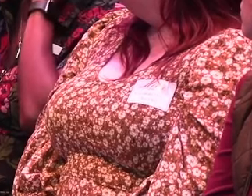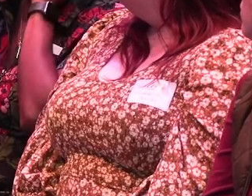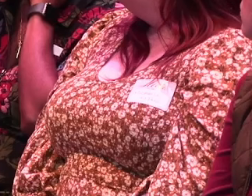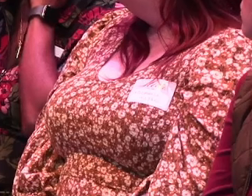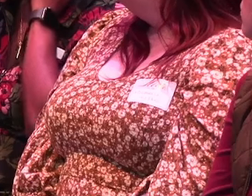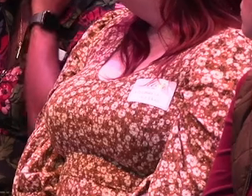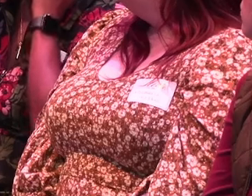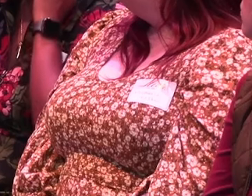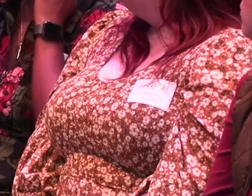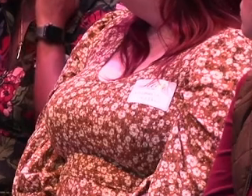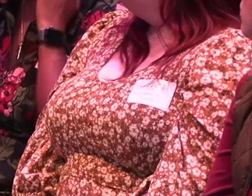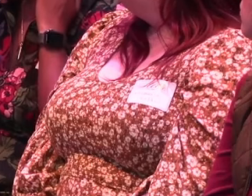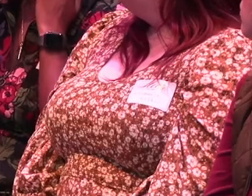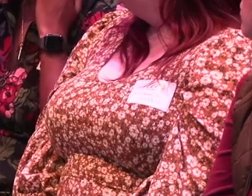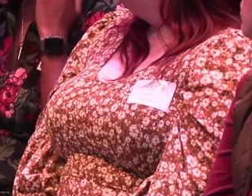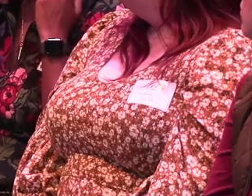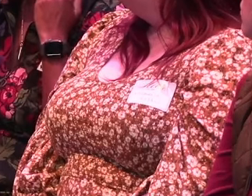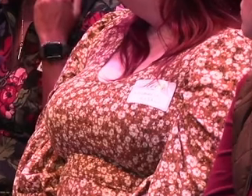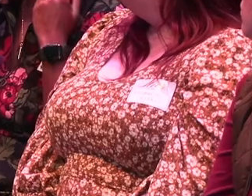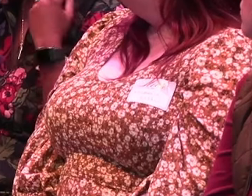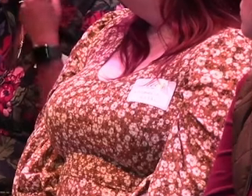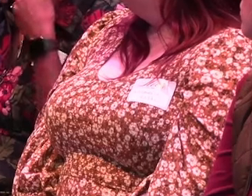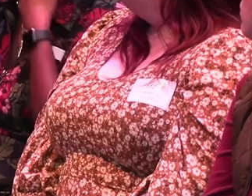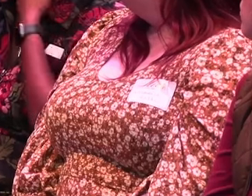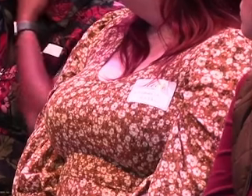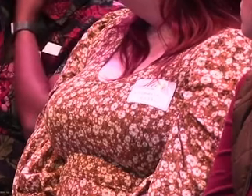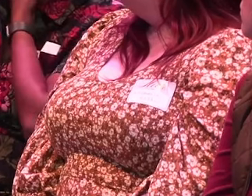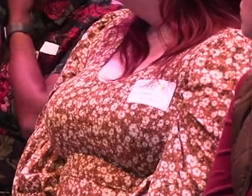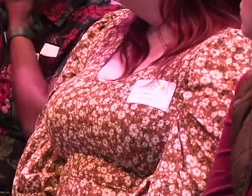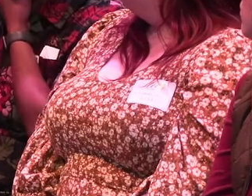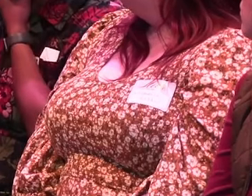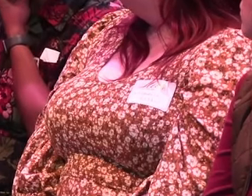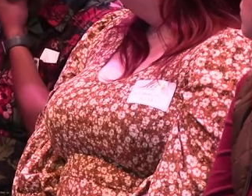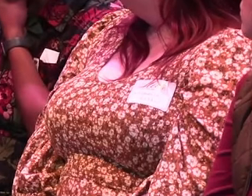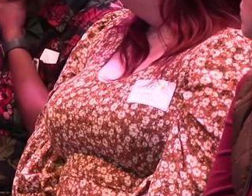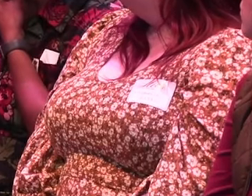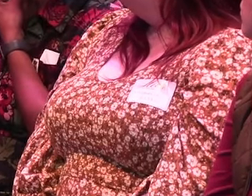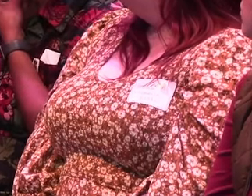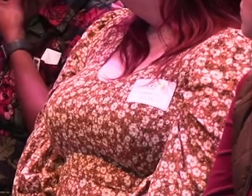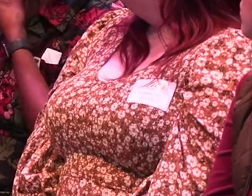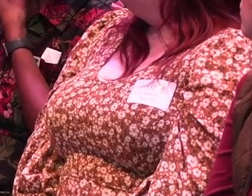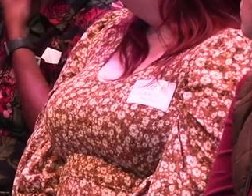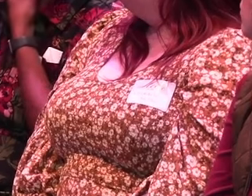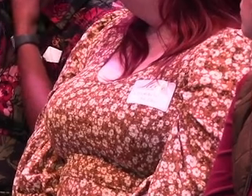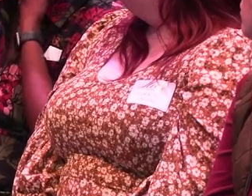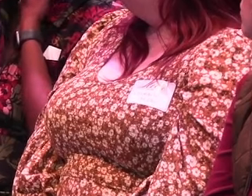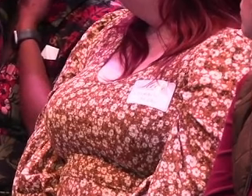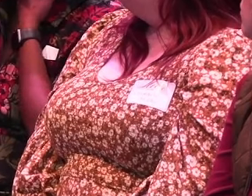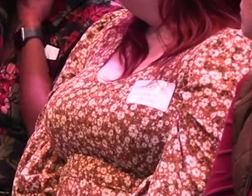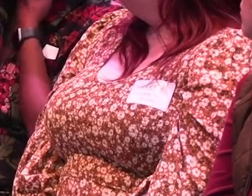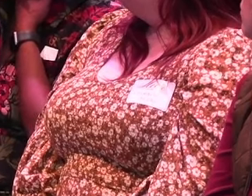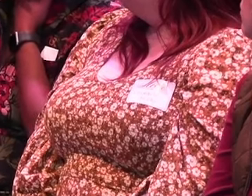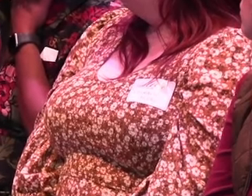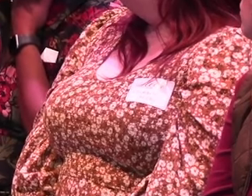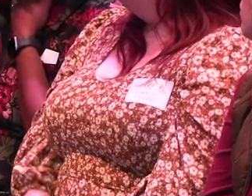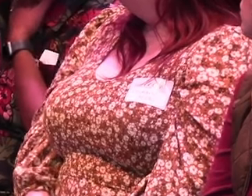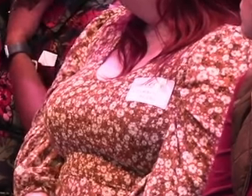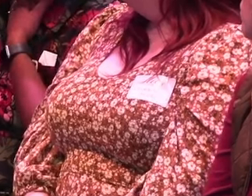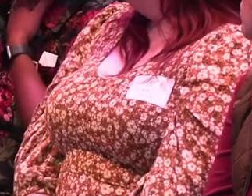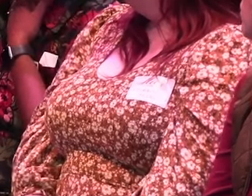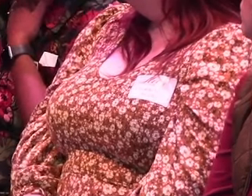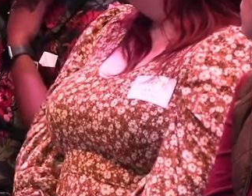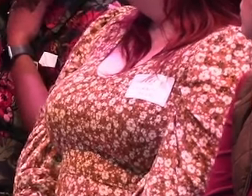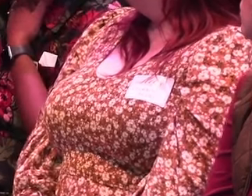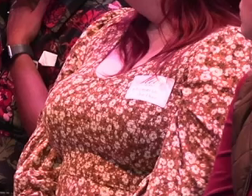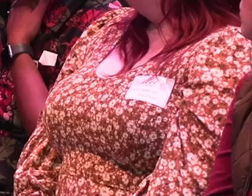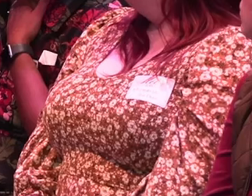but and have to live within this capitalistic society, but art and shouldn't always be steeped in